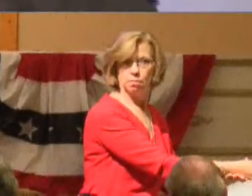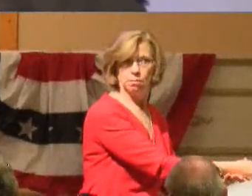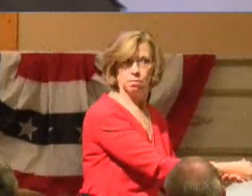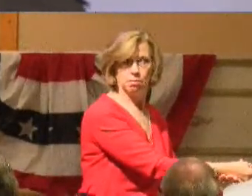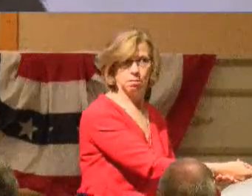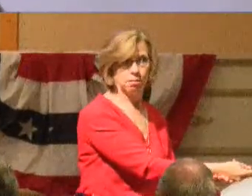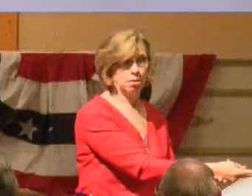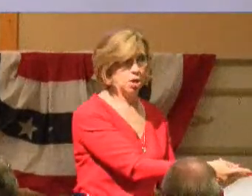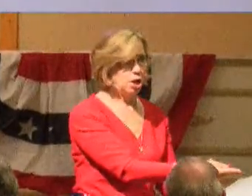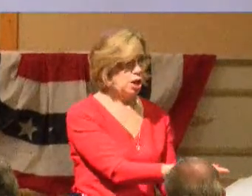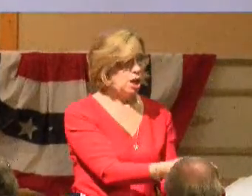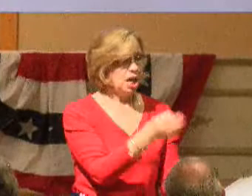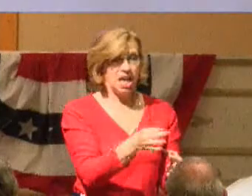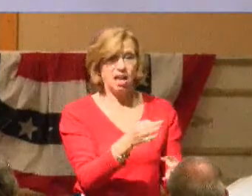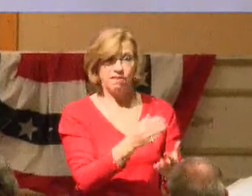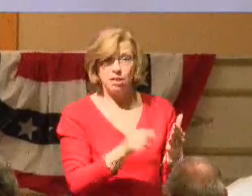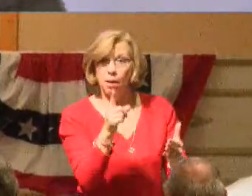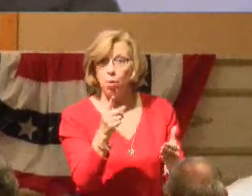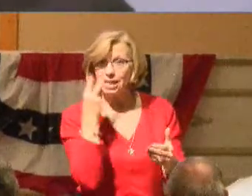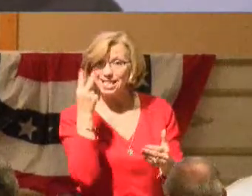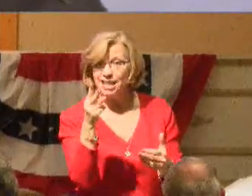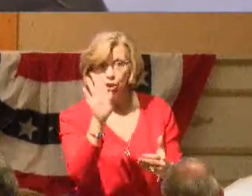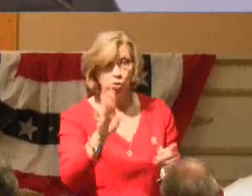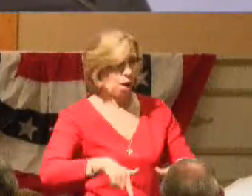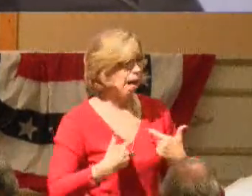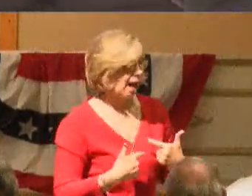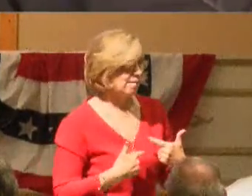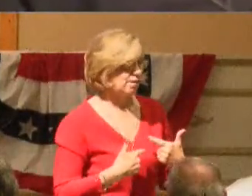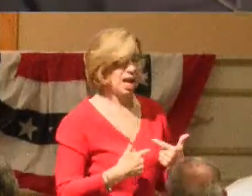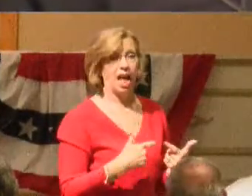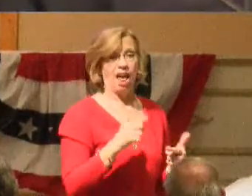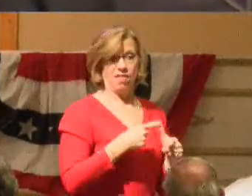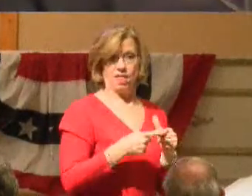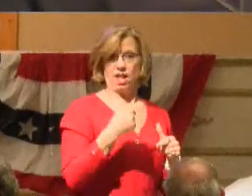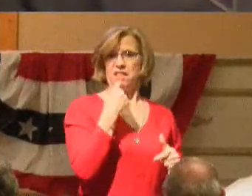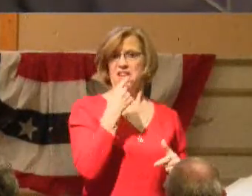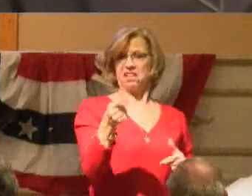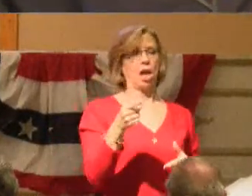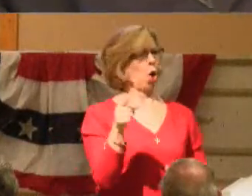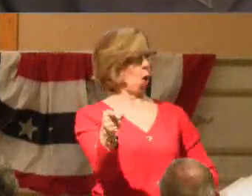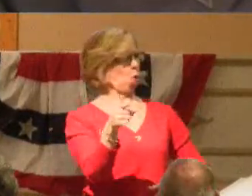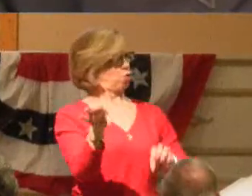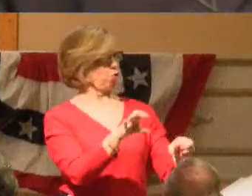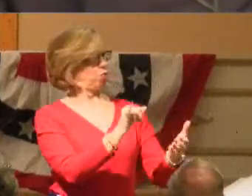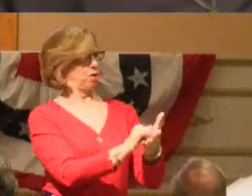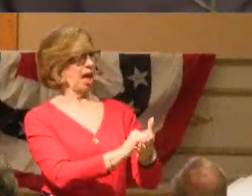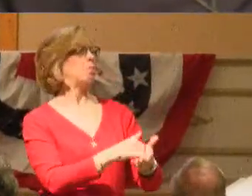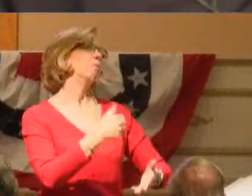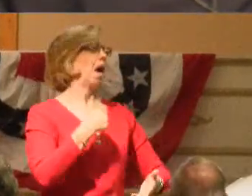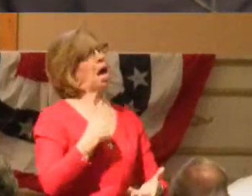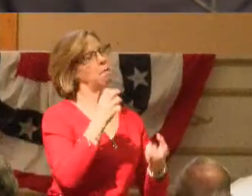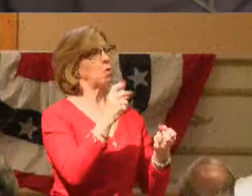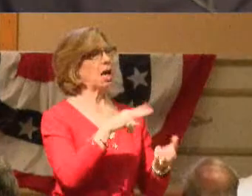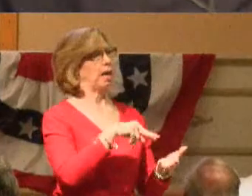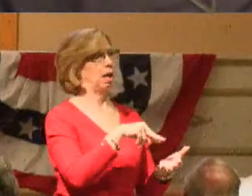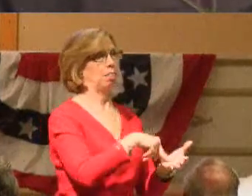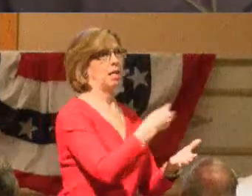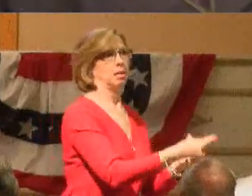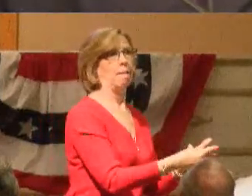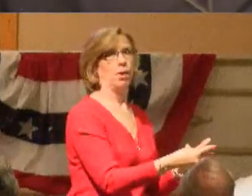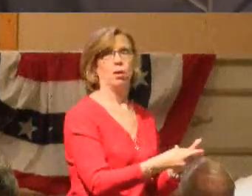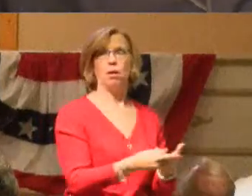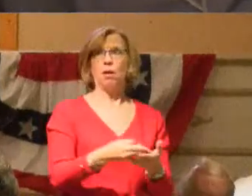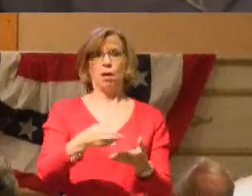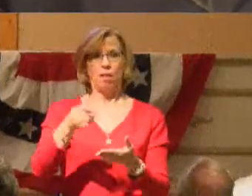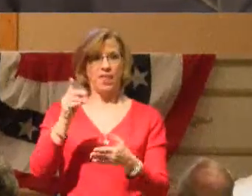sin. 1 Corinthians chapter 8 and 9 deals with that very issue. And the latter part, I believe it's chapter 9 of 1 Corinthians, is